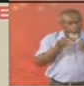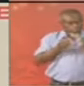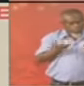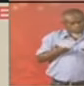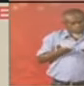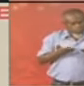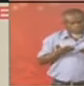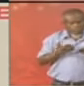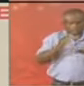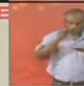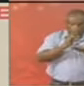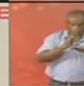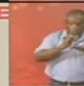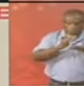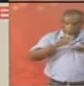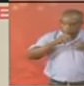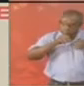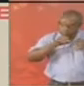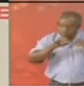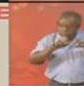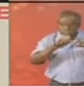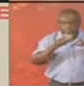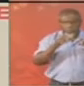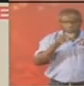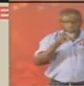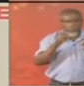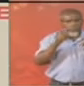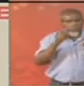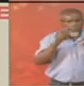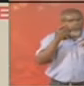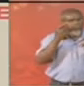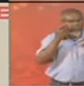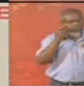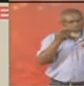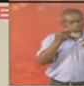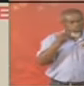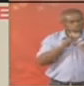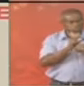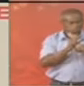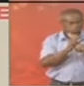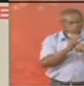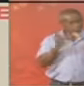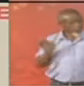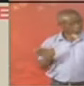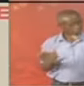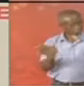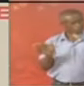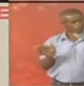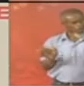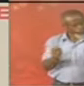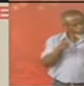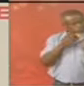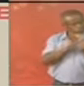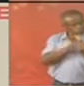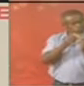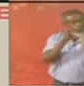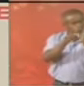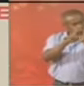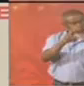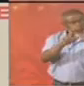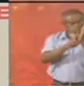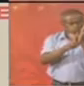circulation, the less invasive, or as you said, less robust measures, not really less robust, they're just